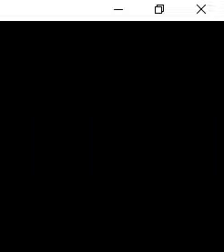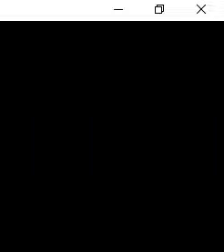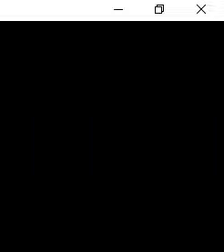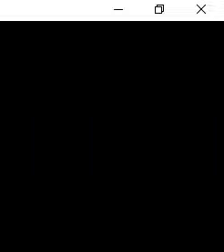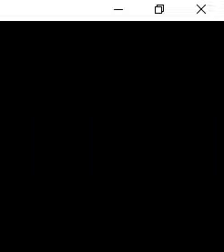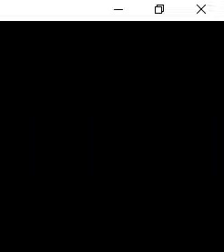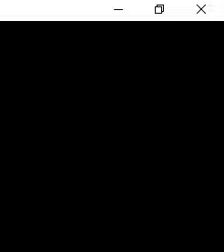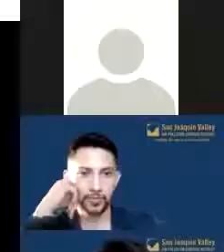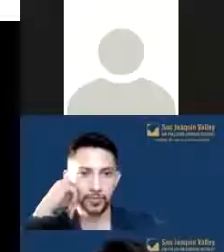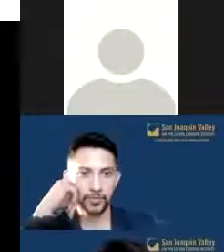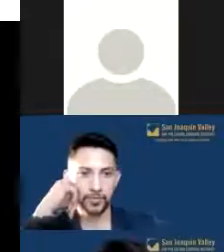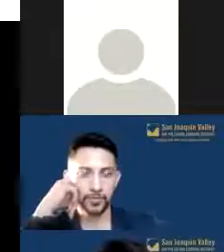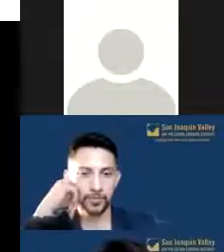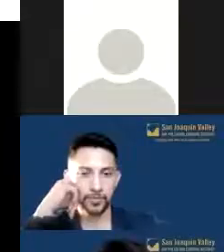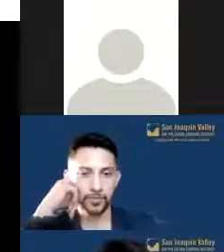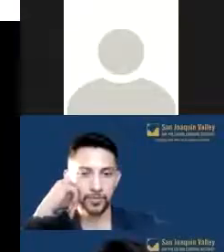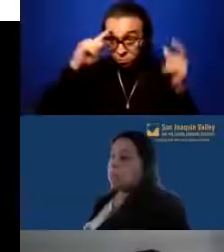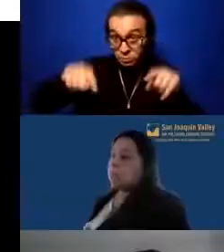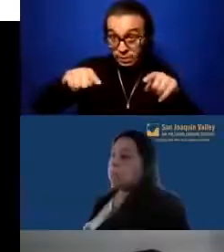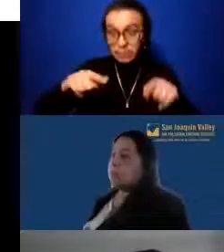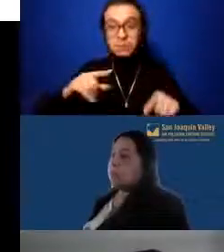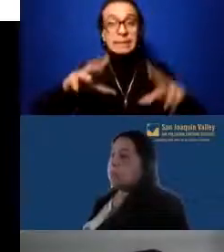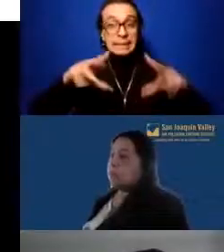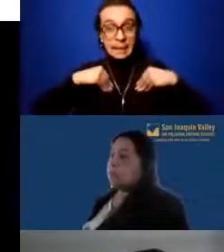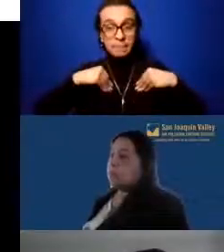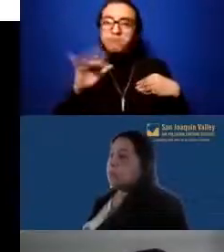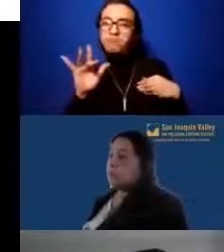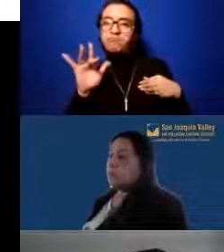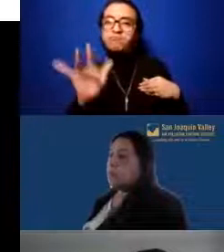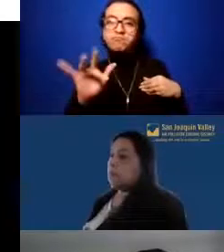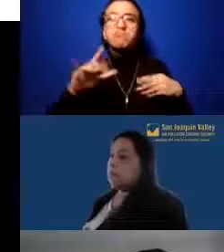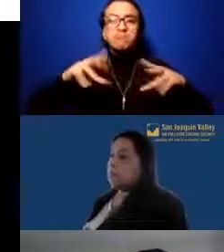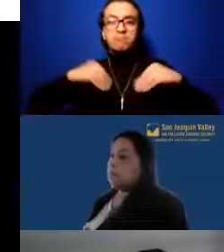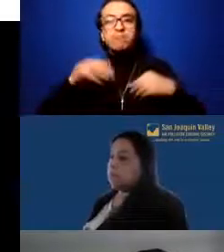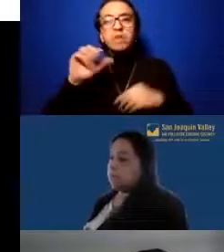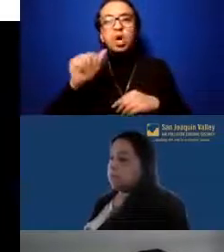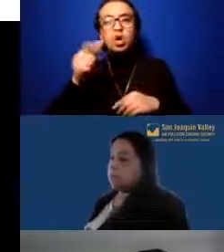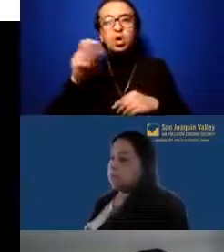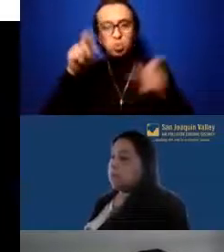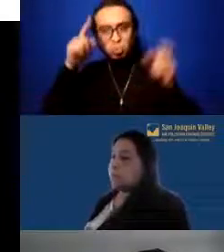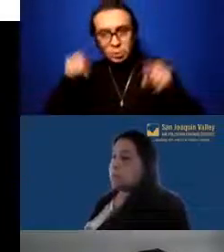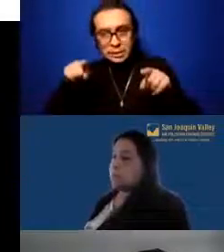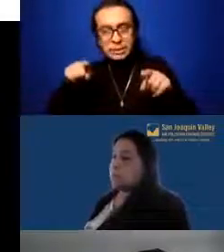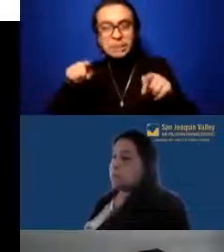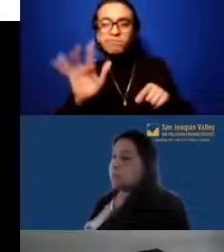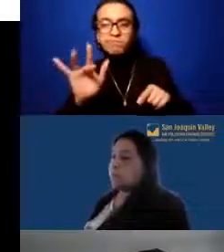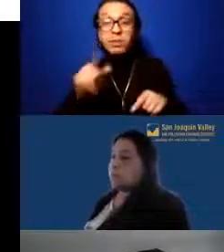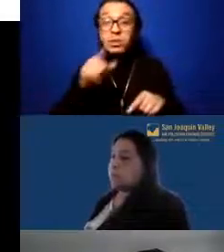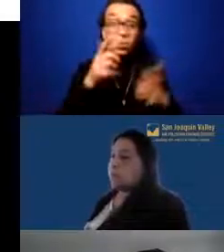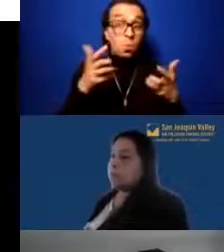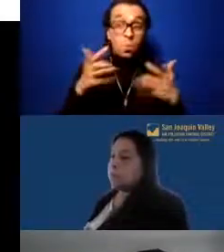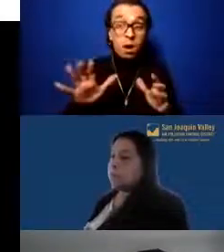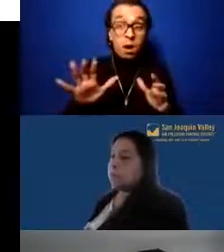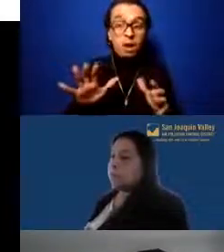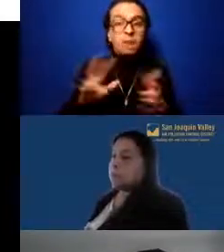in agreement, then you are going to push the button that says agreed. And if you would like to not be recorded, then you would not be